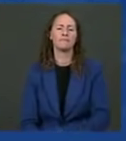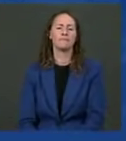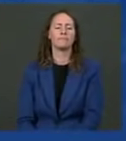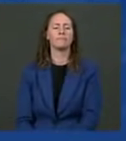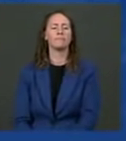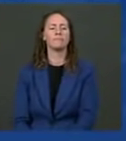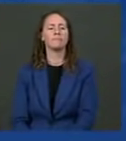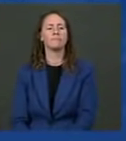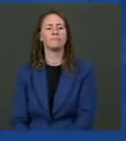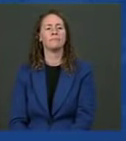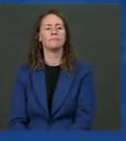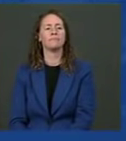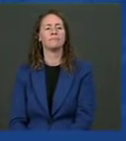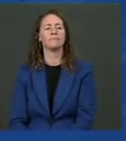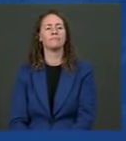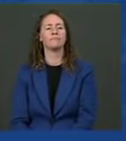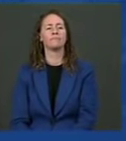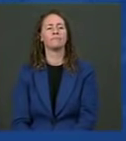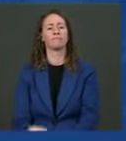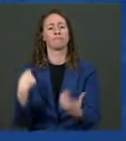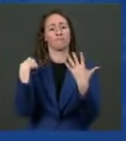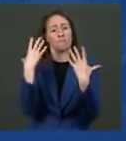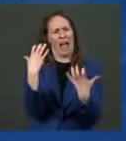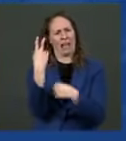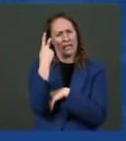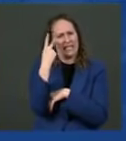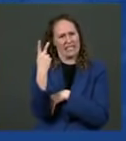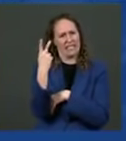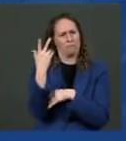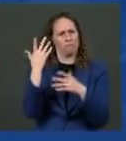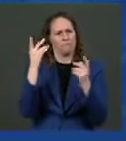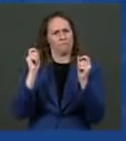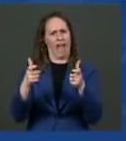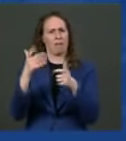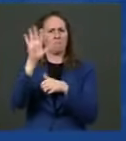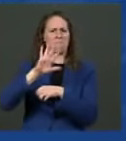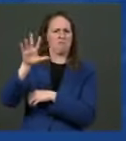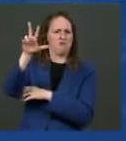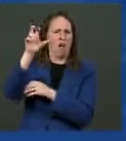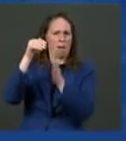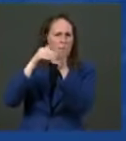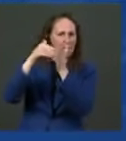COVID-19 tests for distribution all around the country, including to schools that need them.